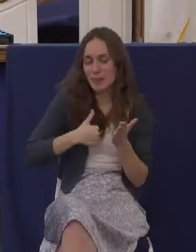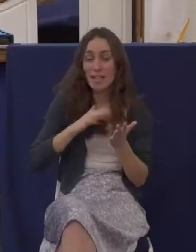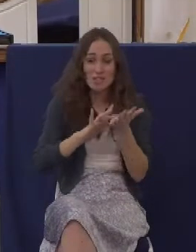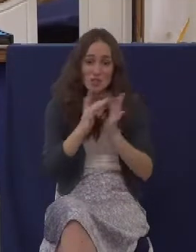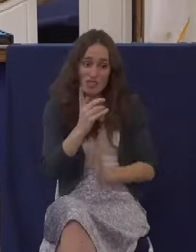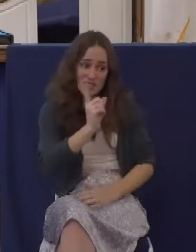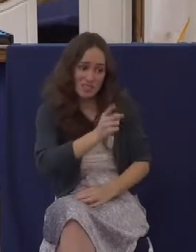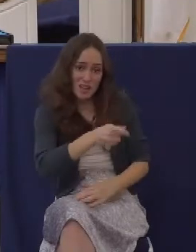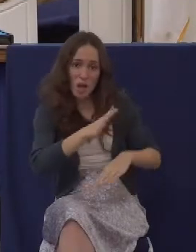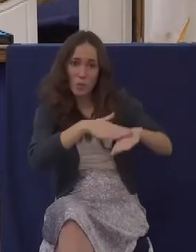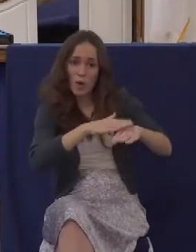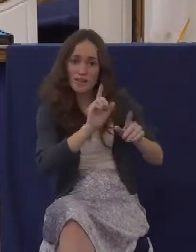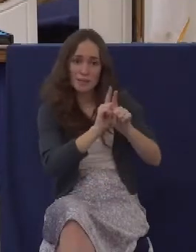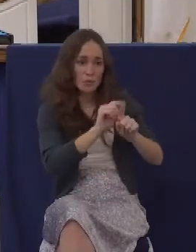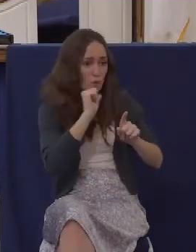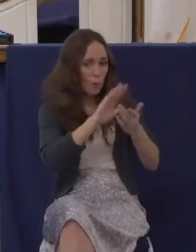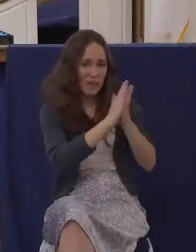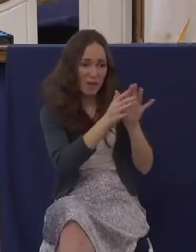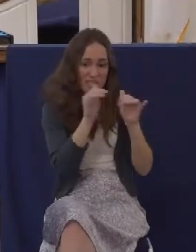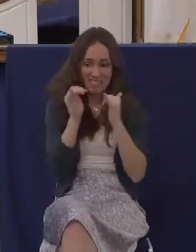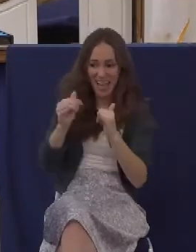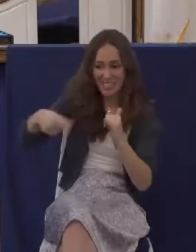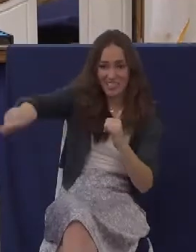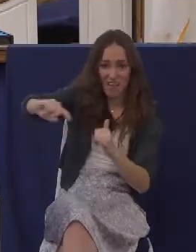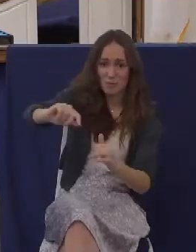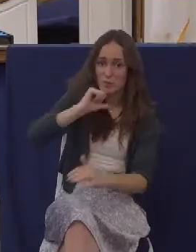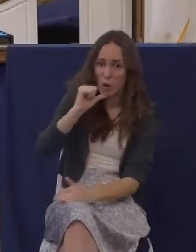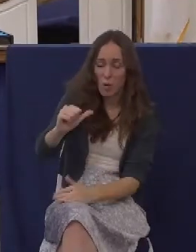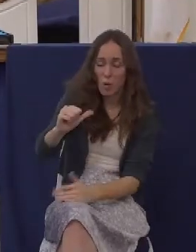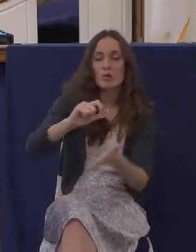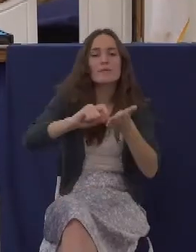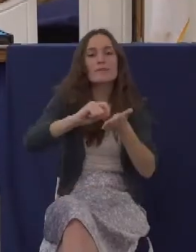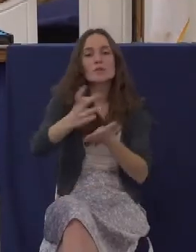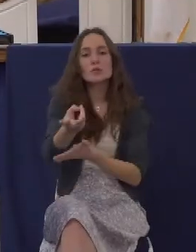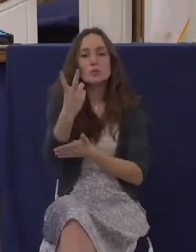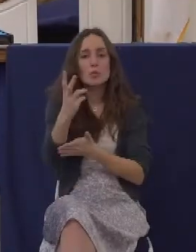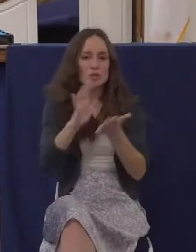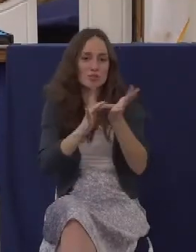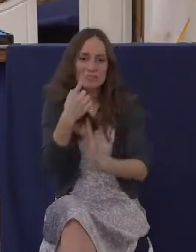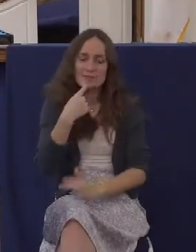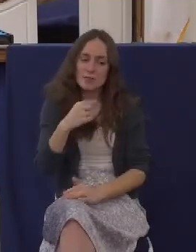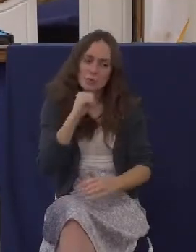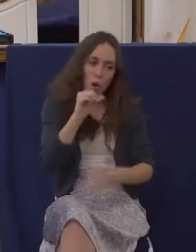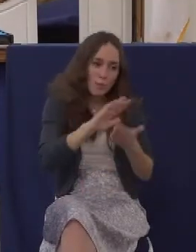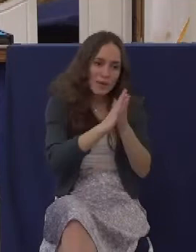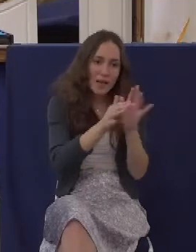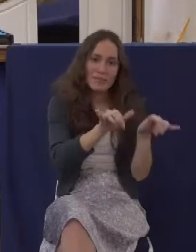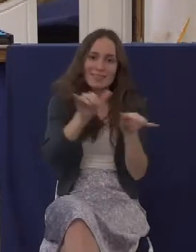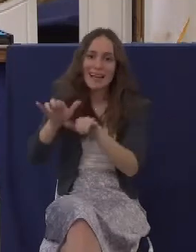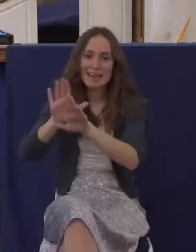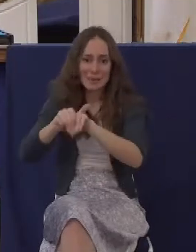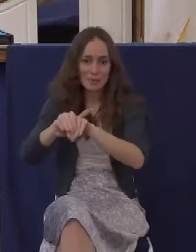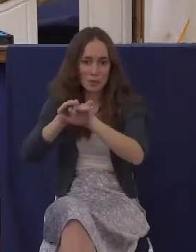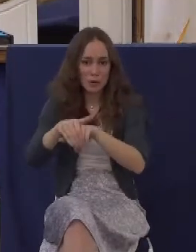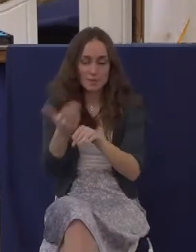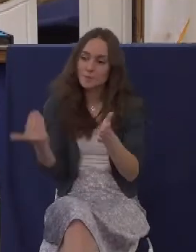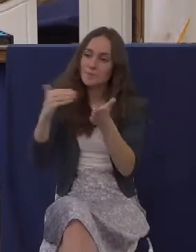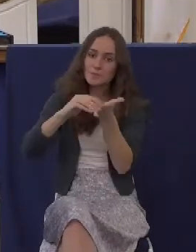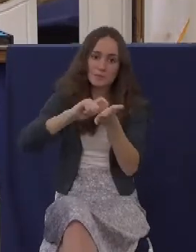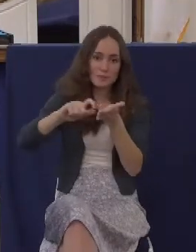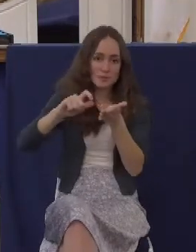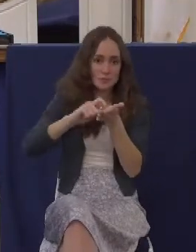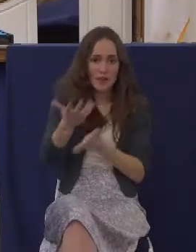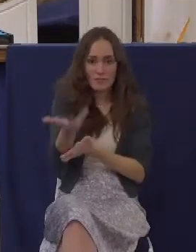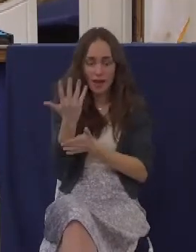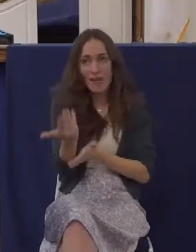In verse number 2, he says, you know, don't be as the hypocrites are in verse 2. And he says it again in verse number 5, as we saw. He says it